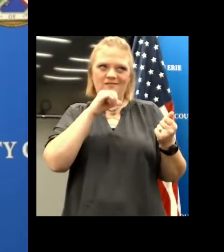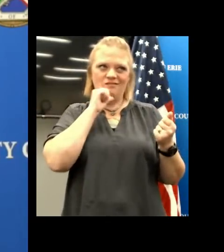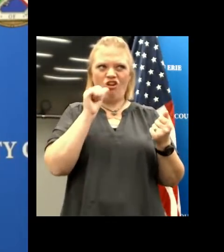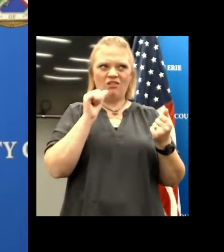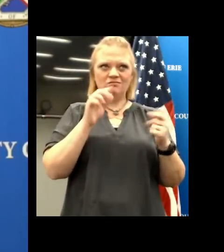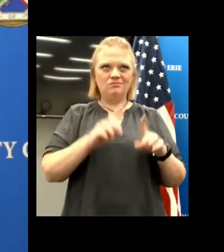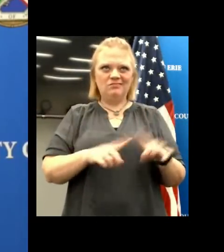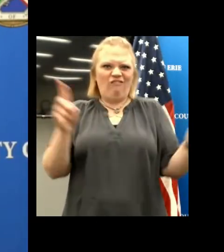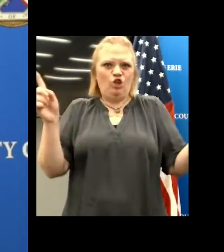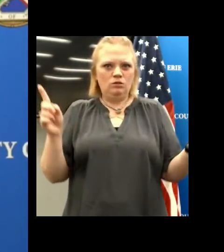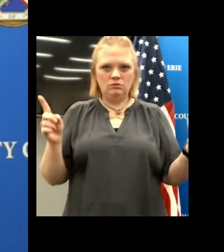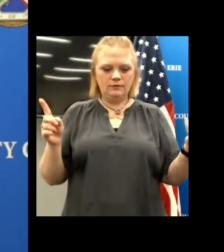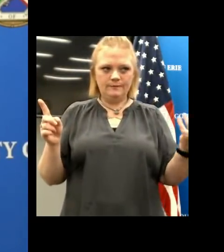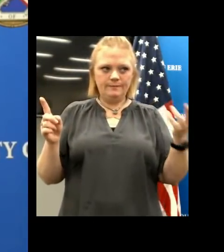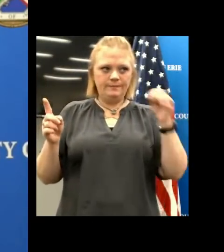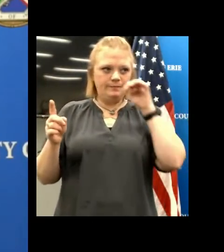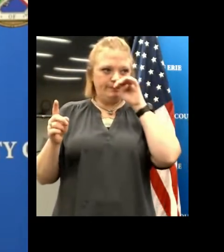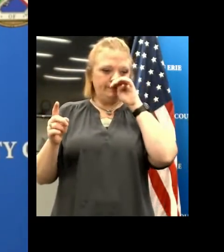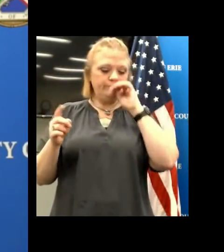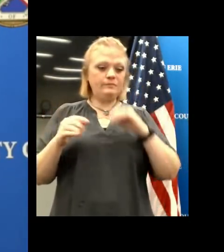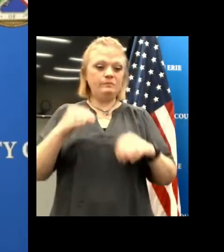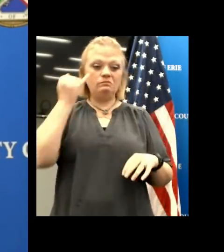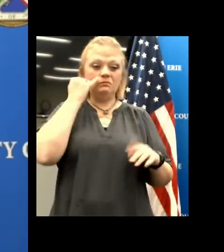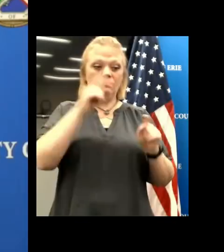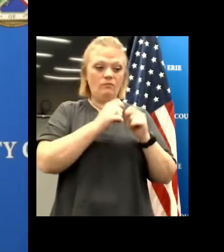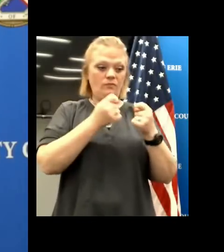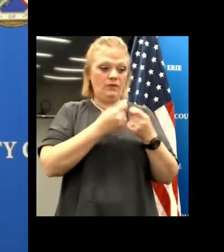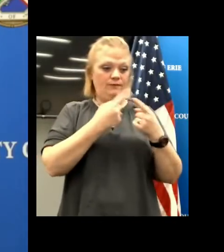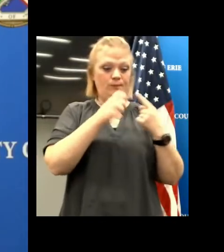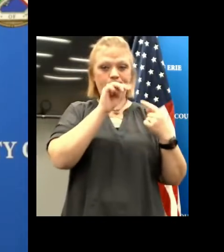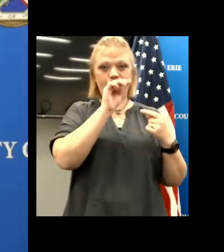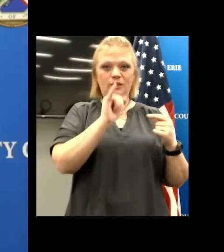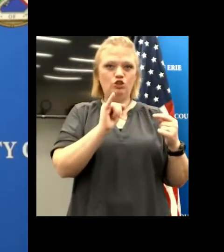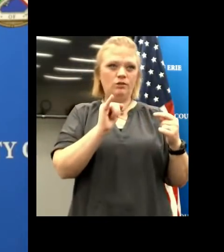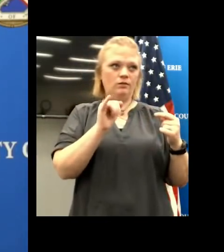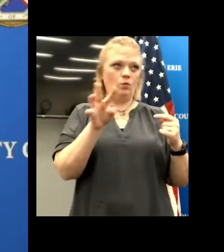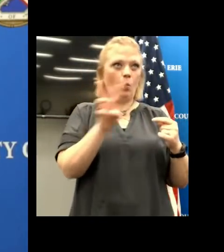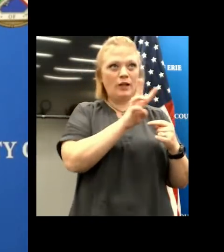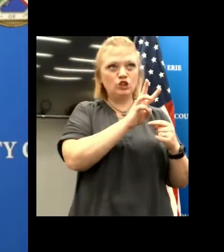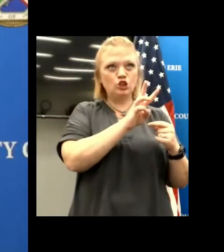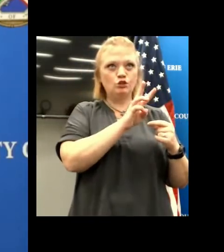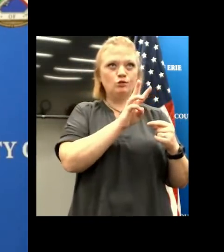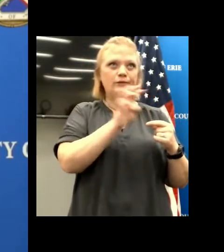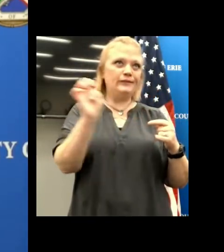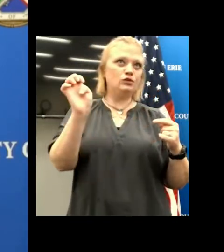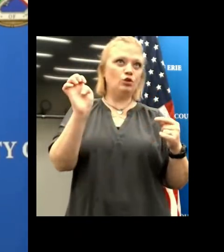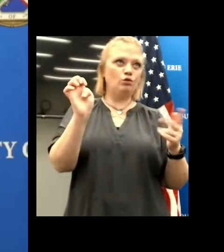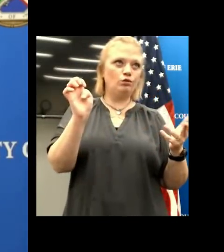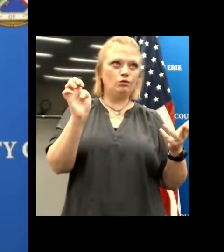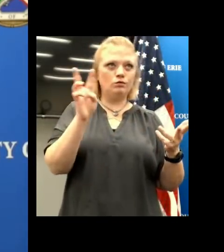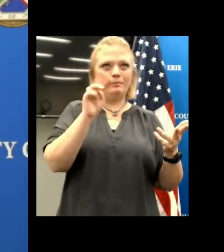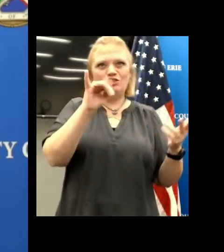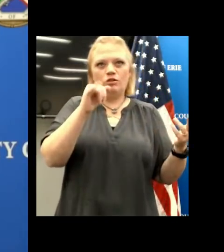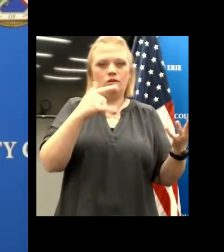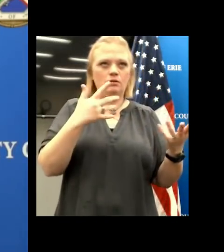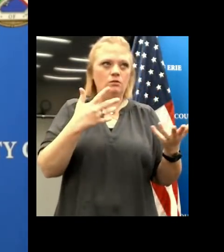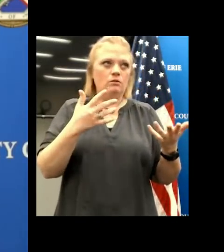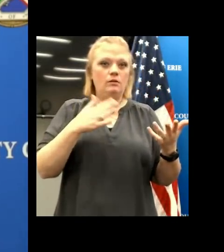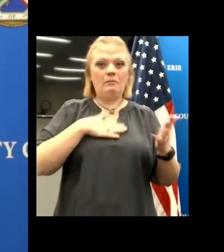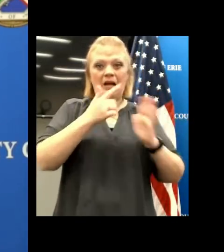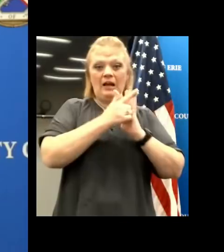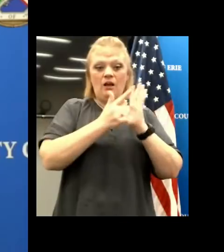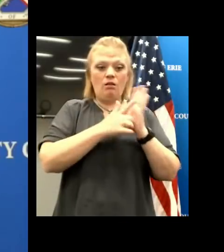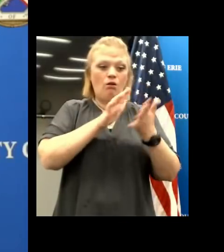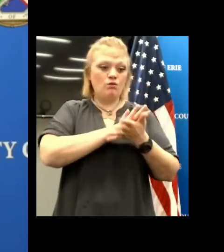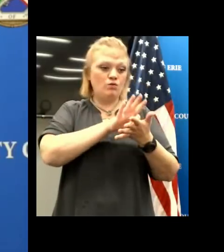different. If the teams that were coming in from Michigan, whether it's Western Michigan, Eastern Michigan, my law school